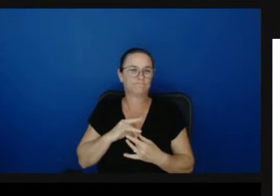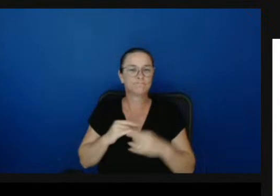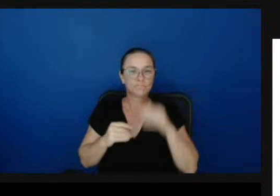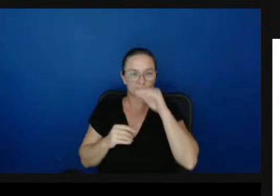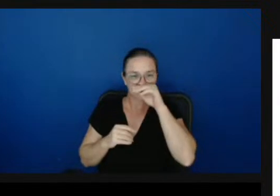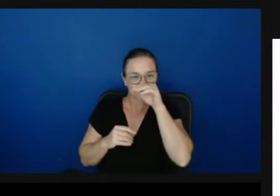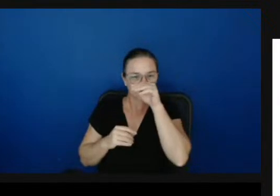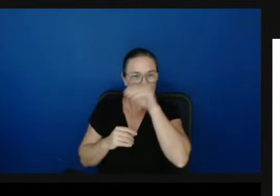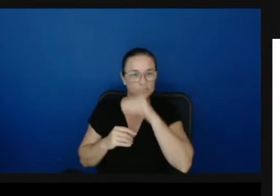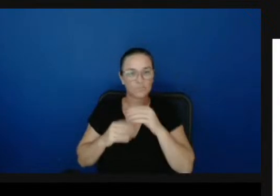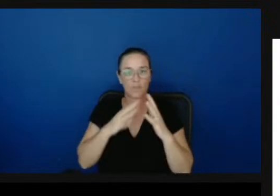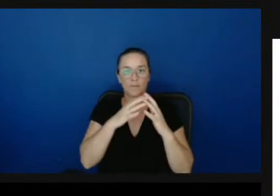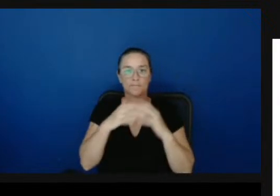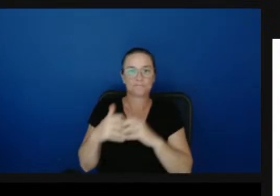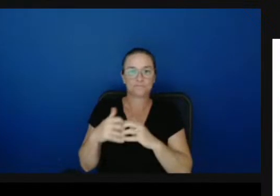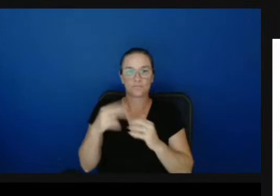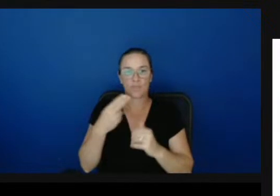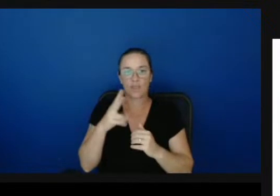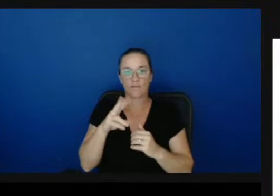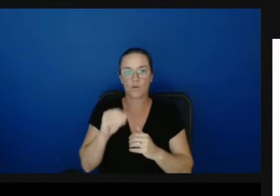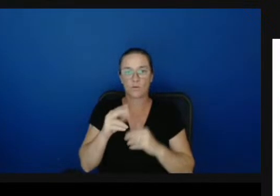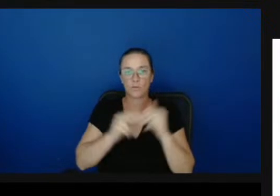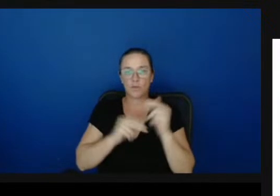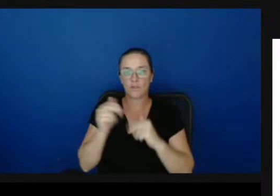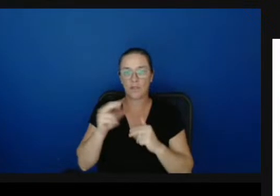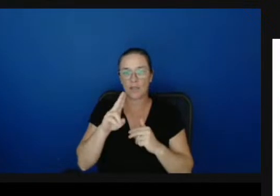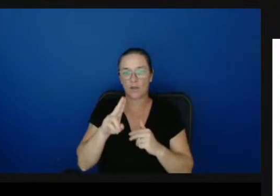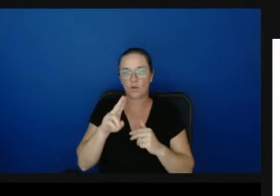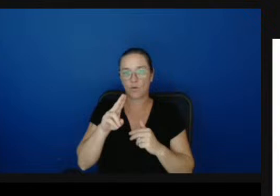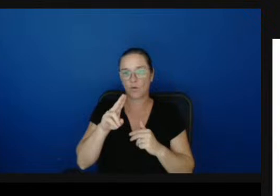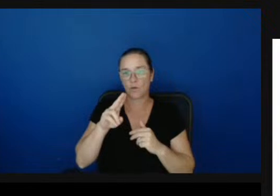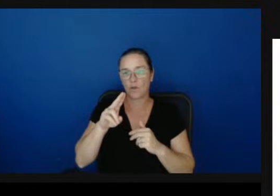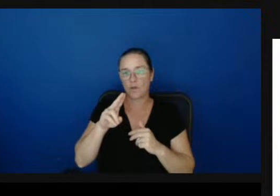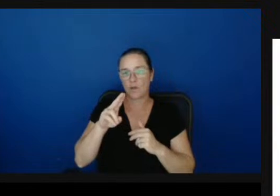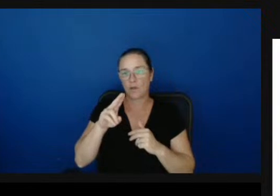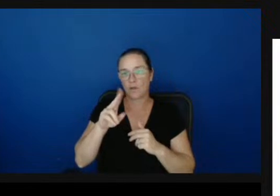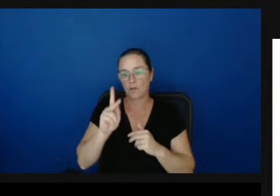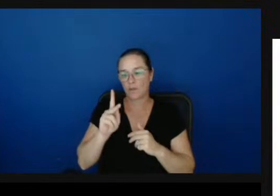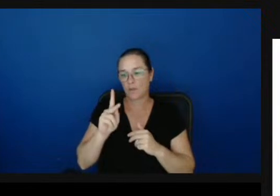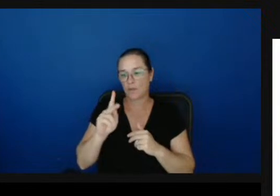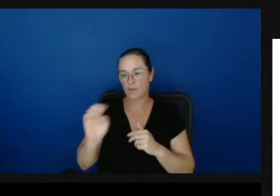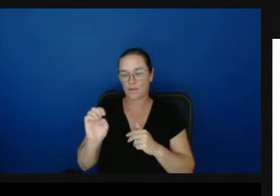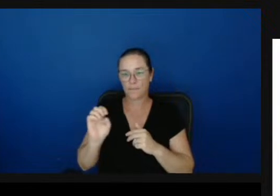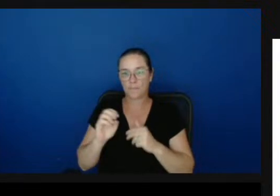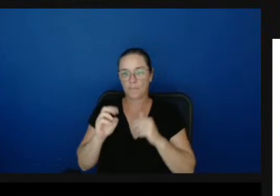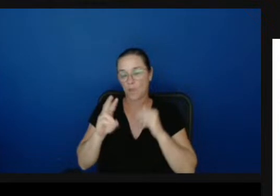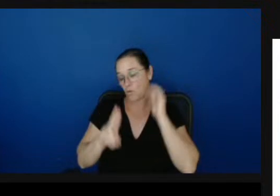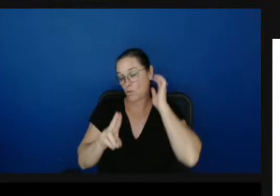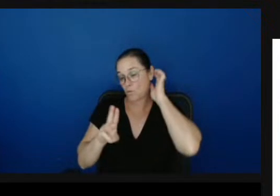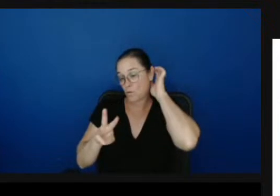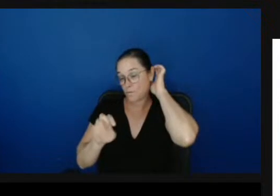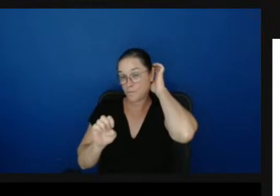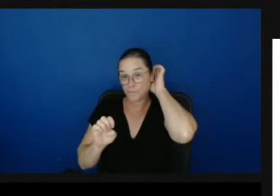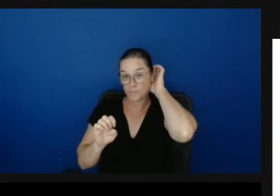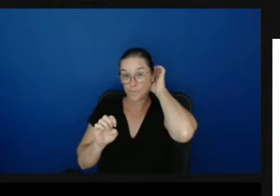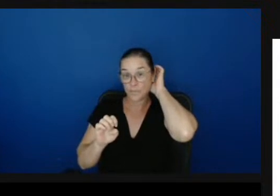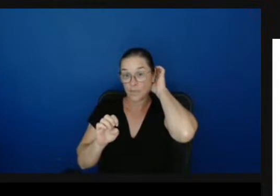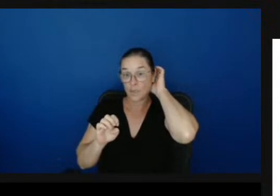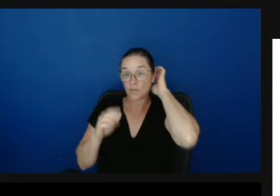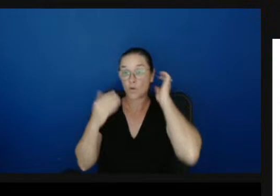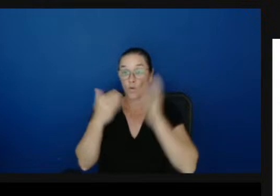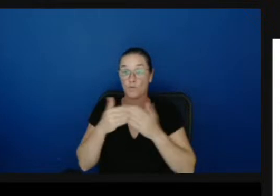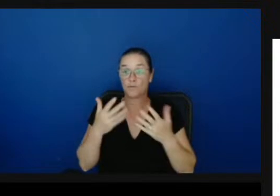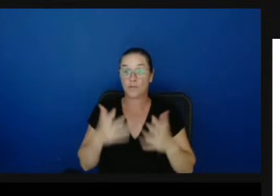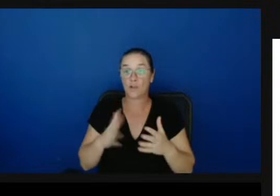Deconstruction of HVO's building at Uikahuna is now almost complete. For all of us who work there, saying that